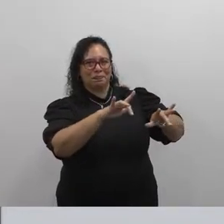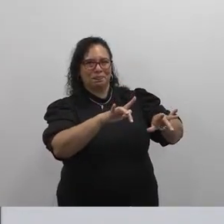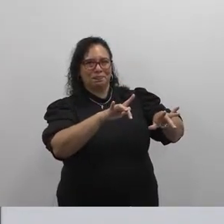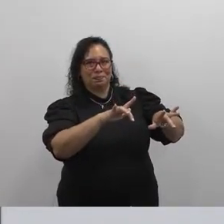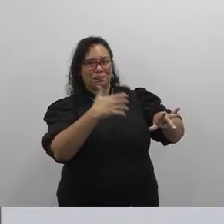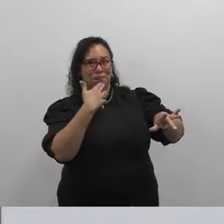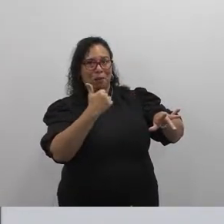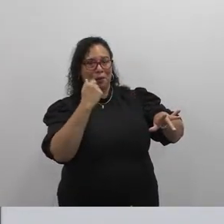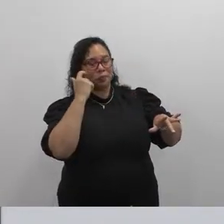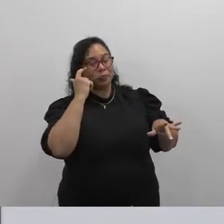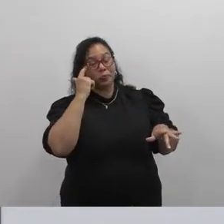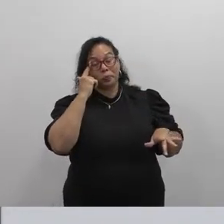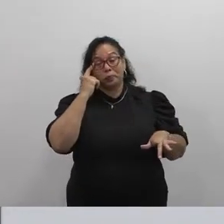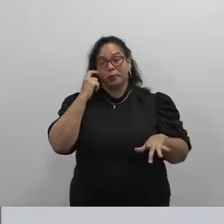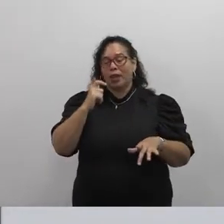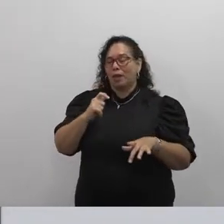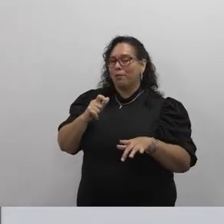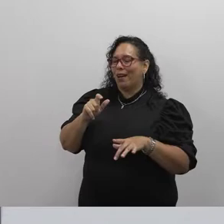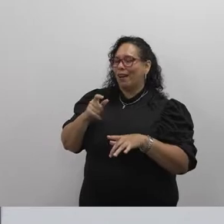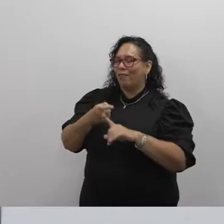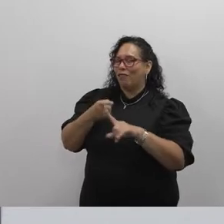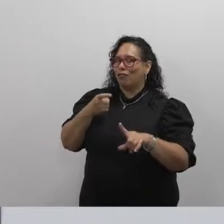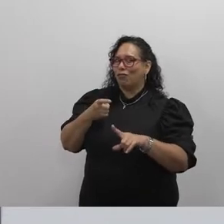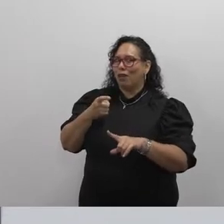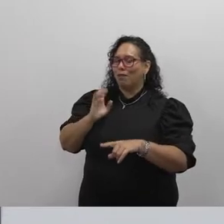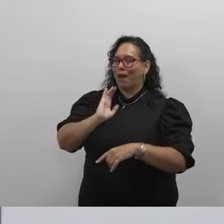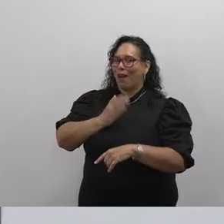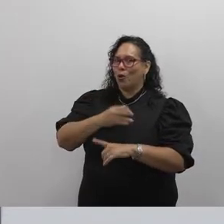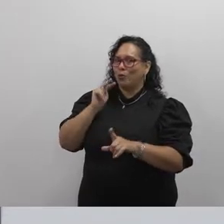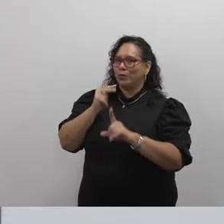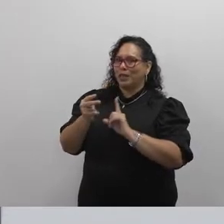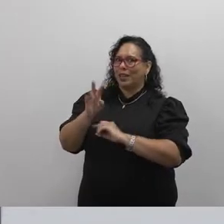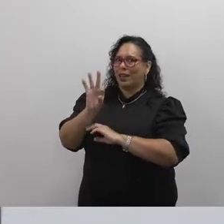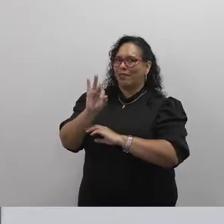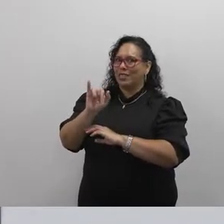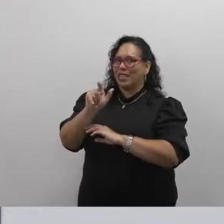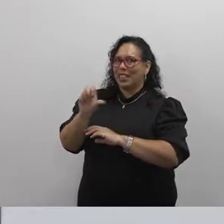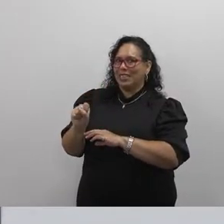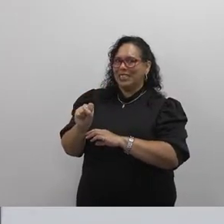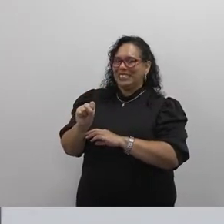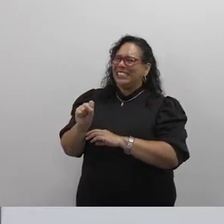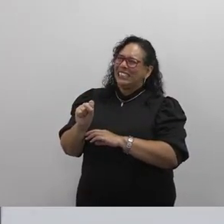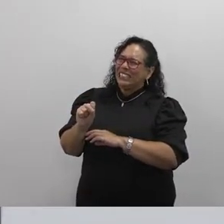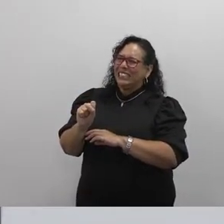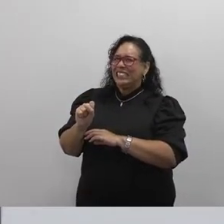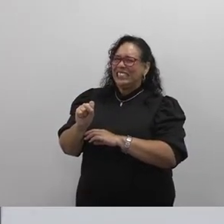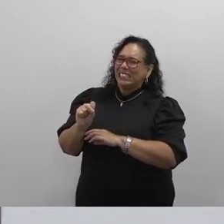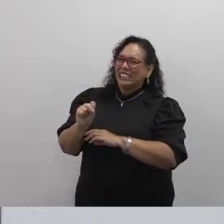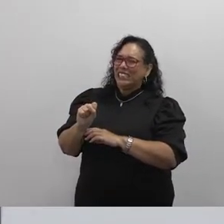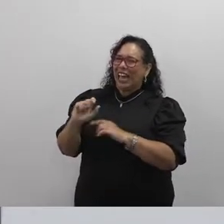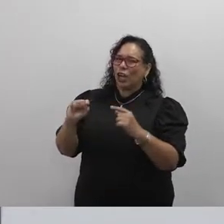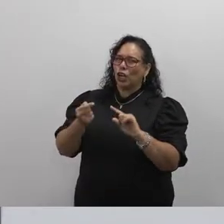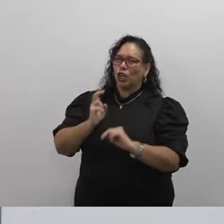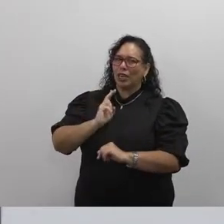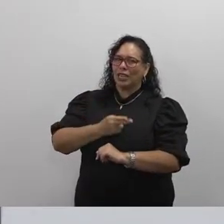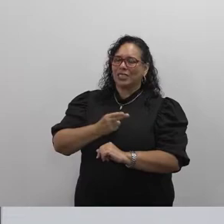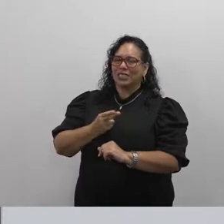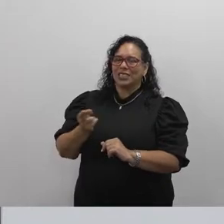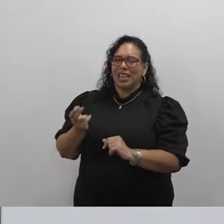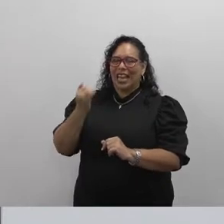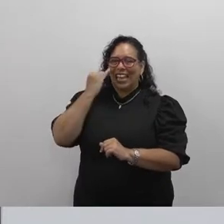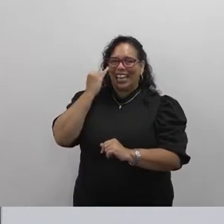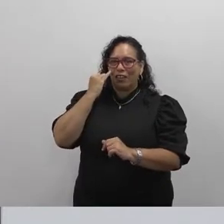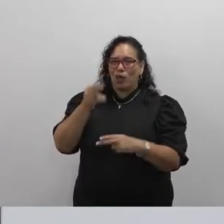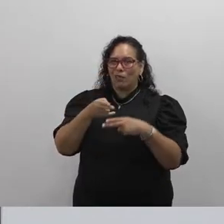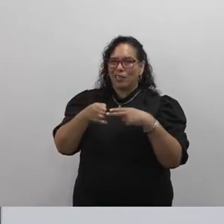campus. From a facility perspective, that can hurt us, right? So, you know, with that many portables on our district, and we